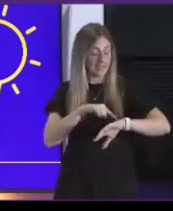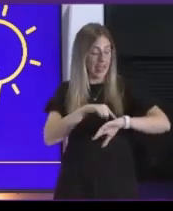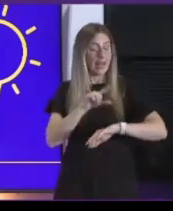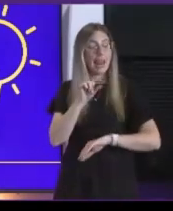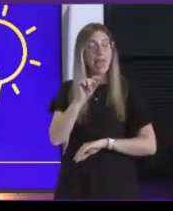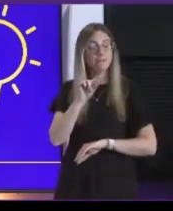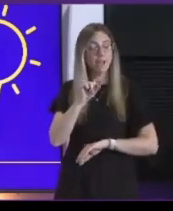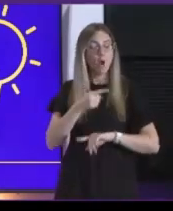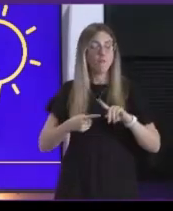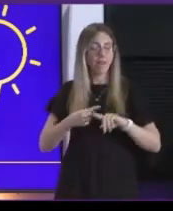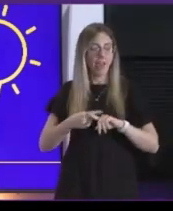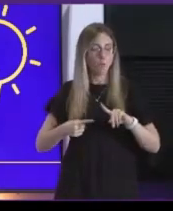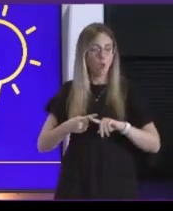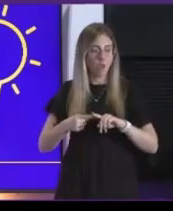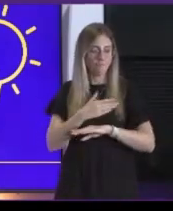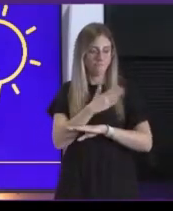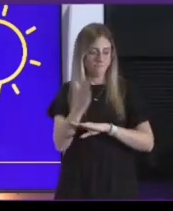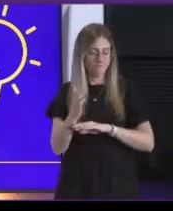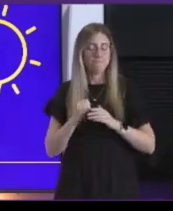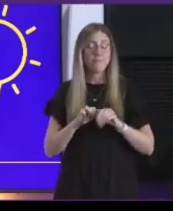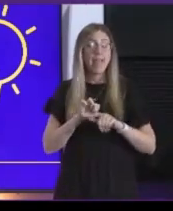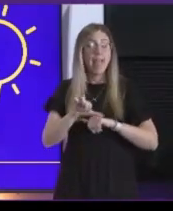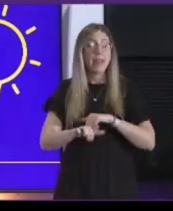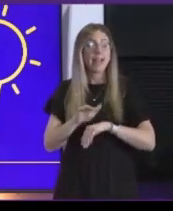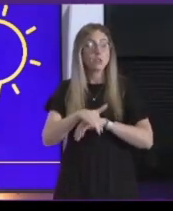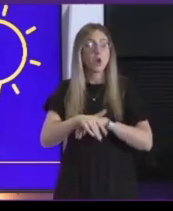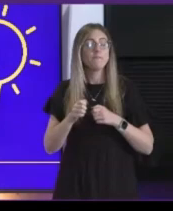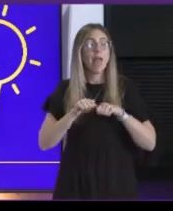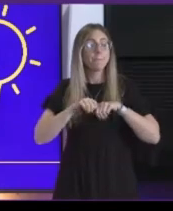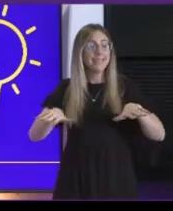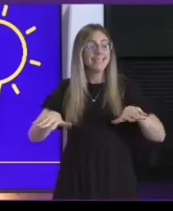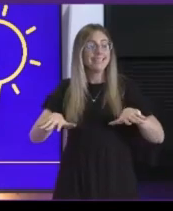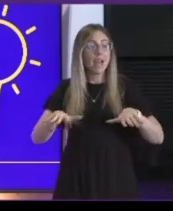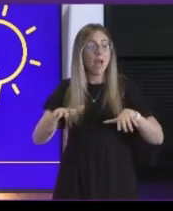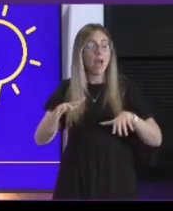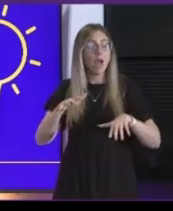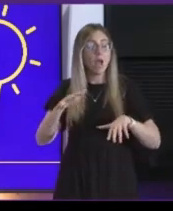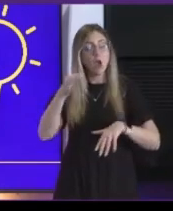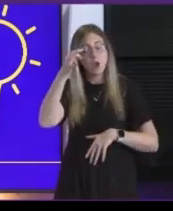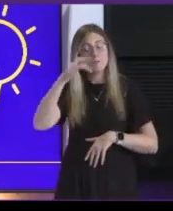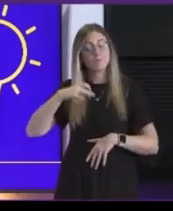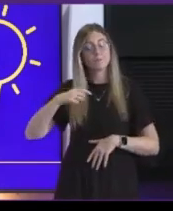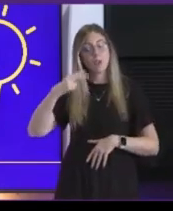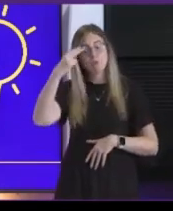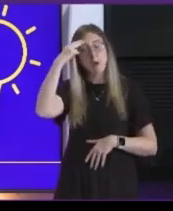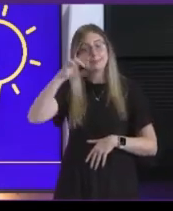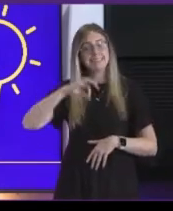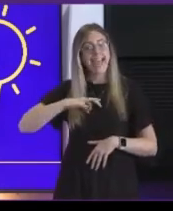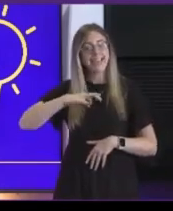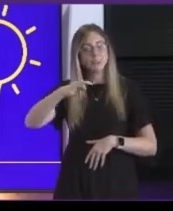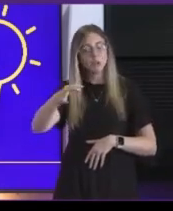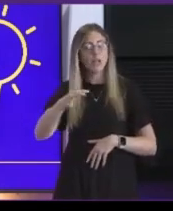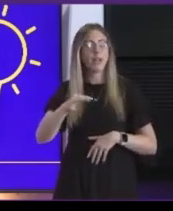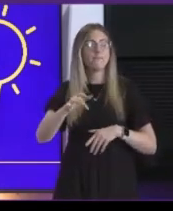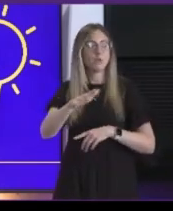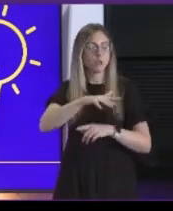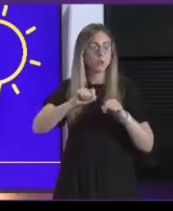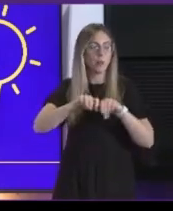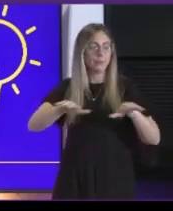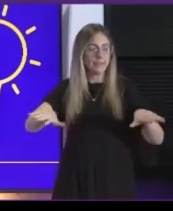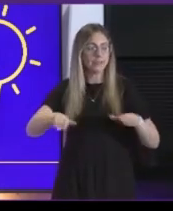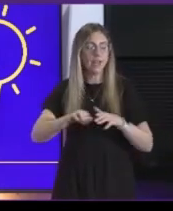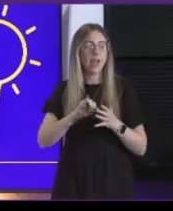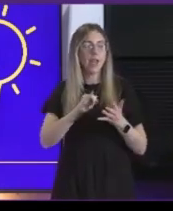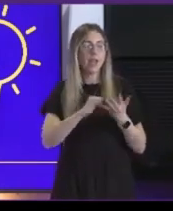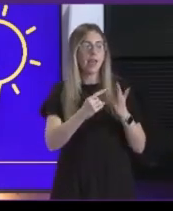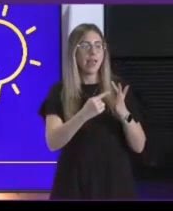o'clock. I'm pleased to say that the next session is about the media representation of disability, and we'll have a stellar cast talking about